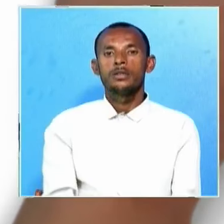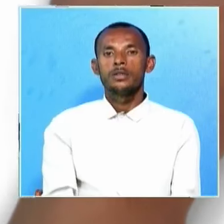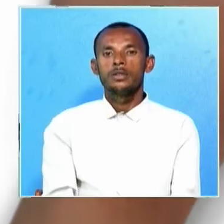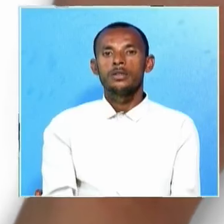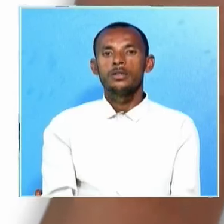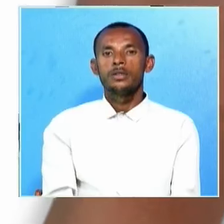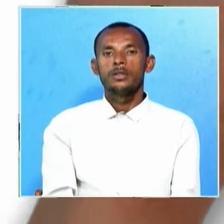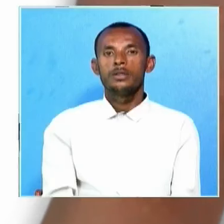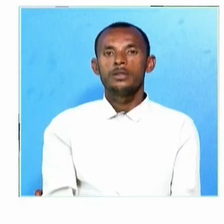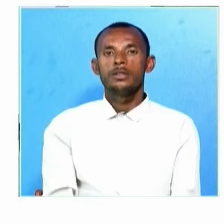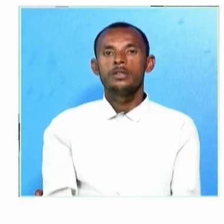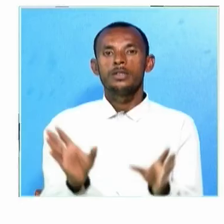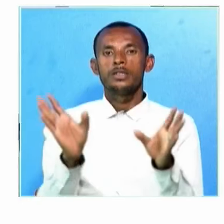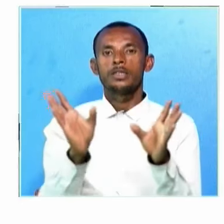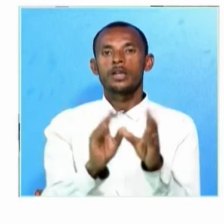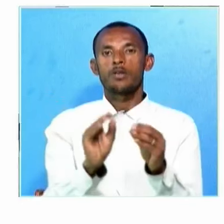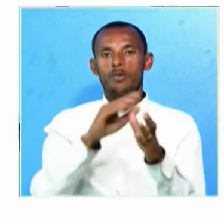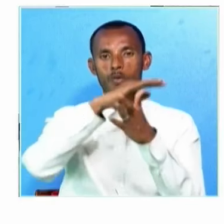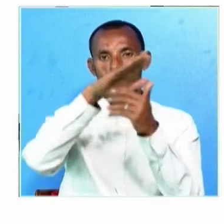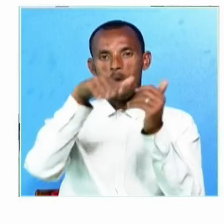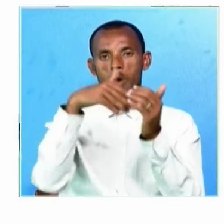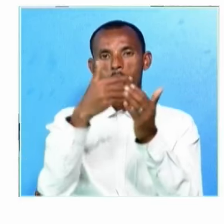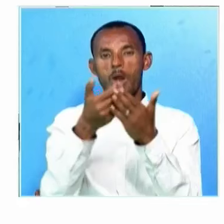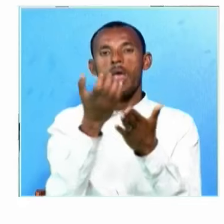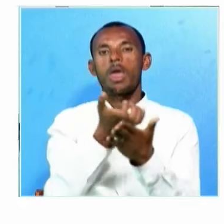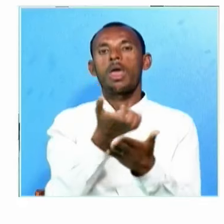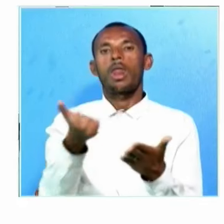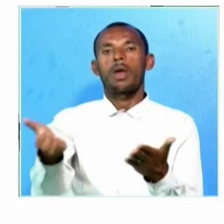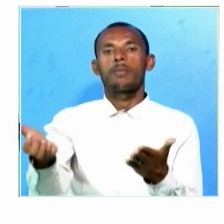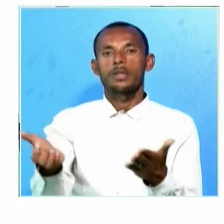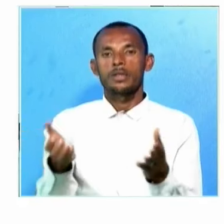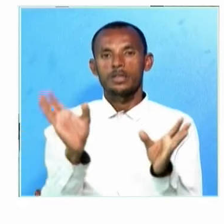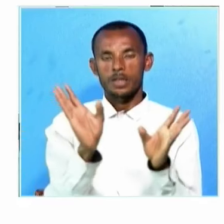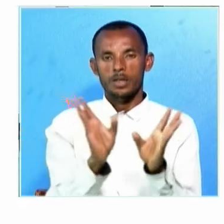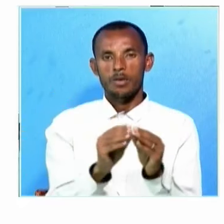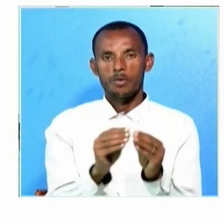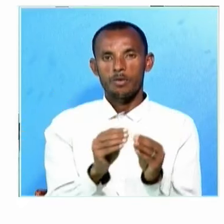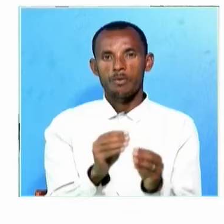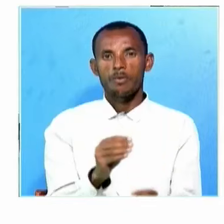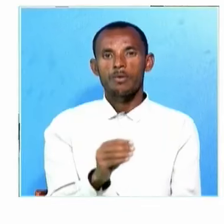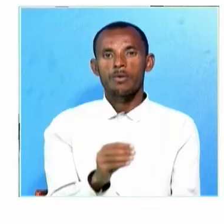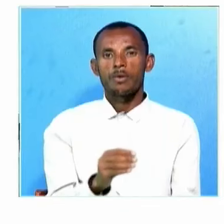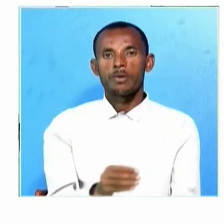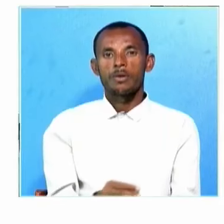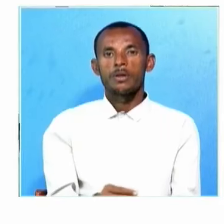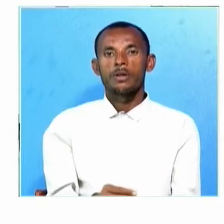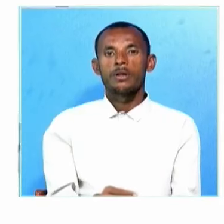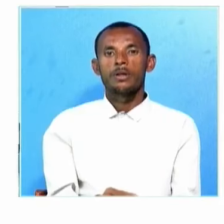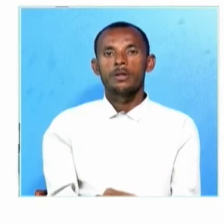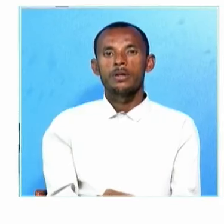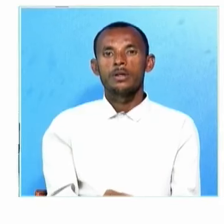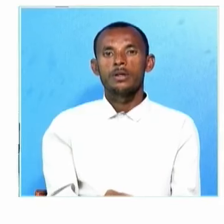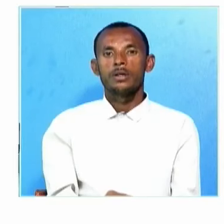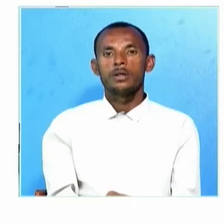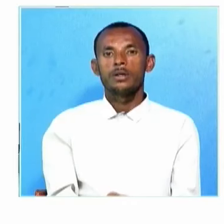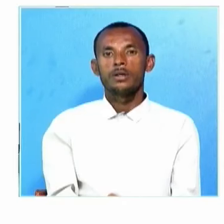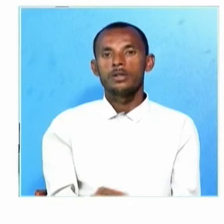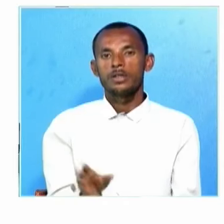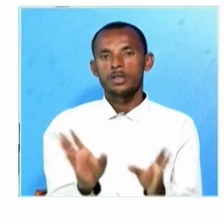the set of all elements, is the set of, this is the set of